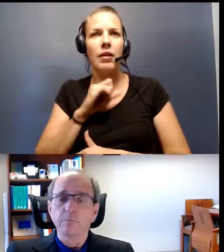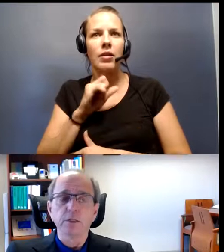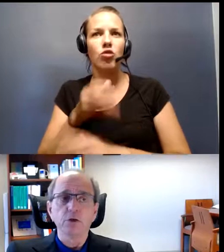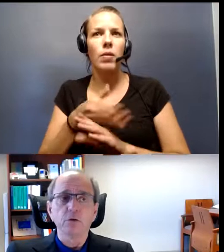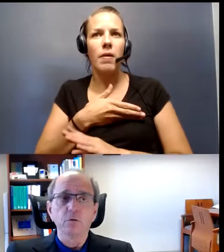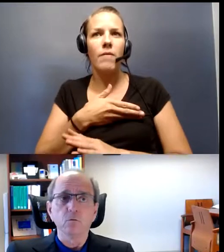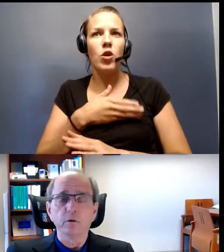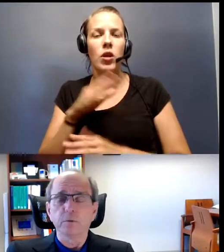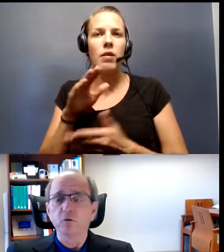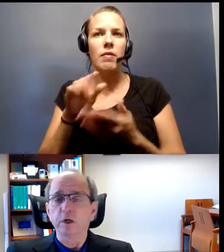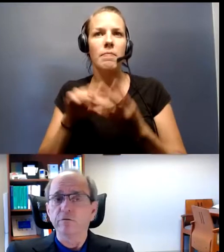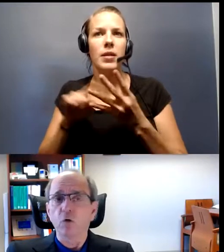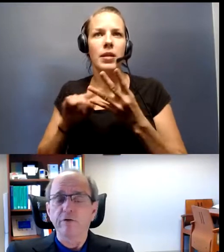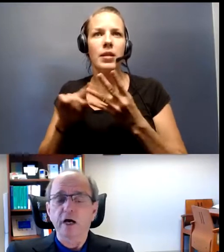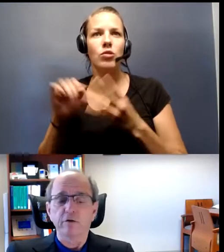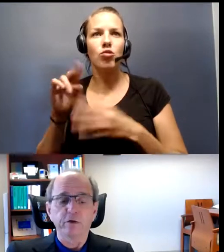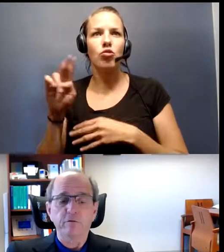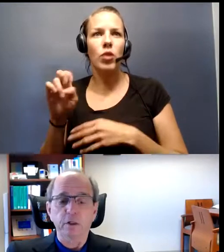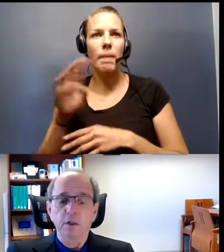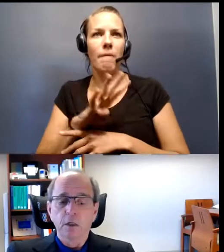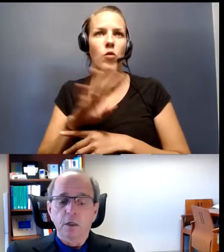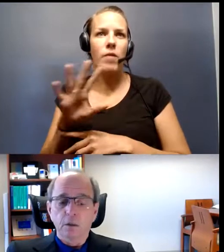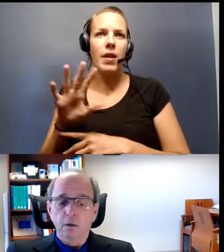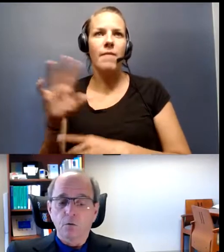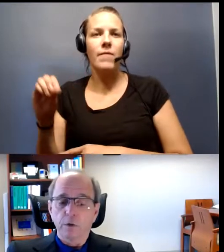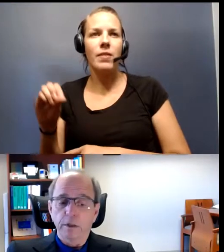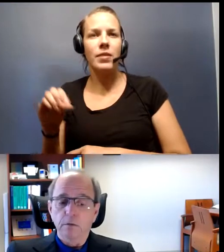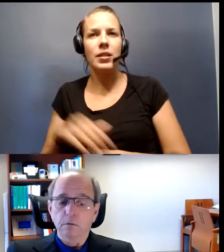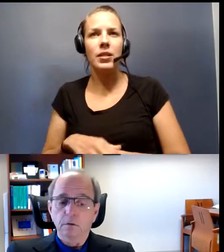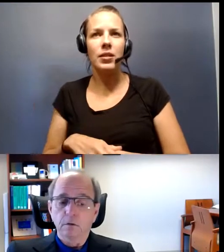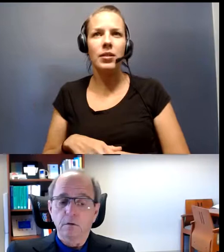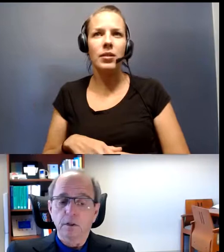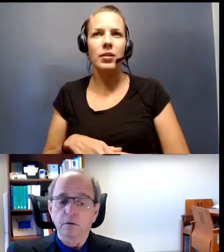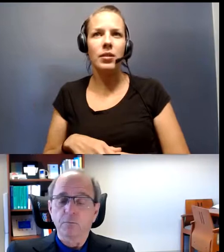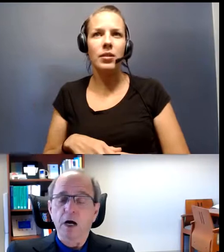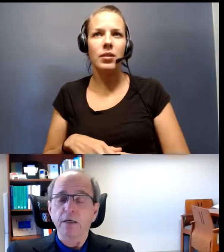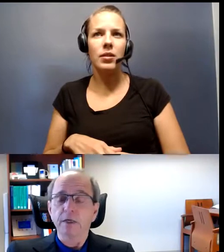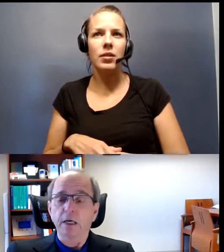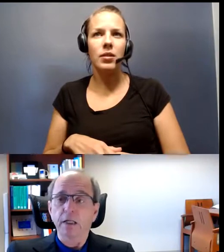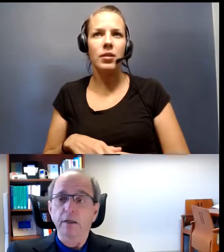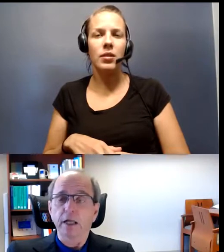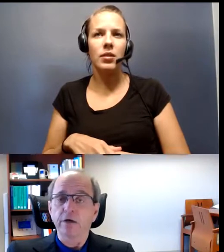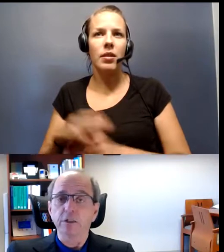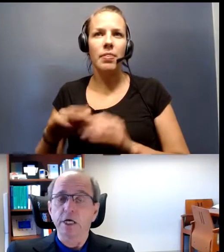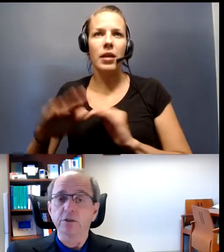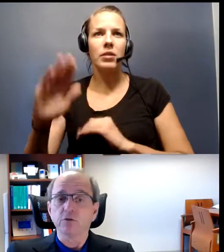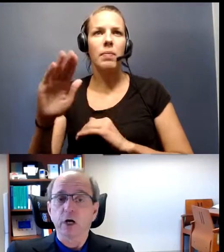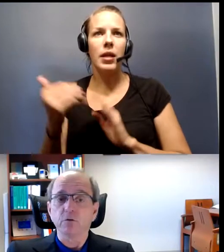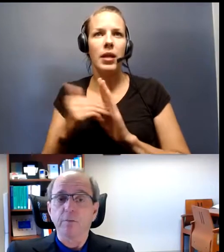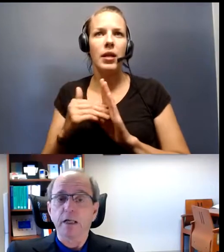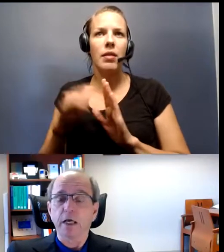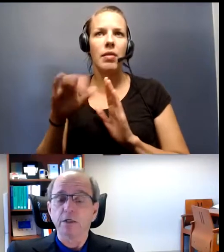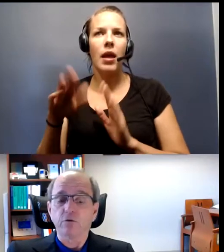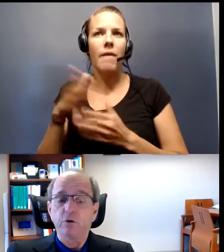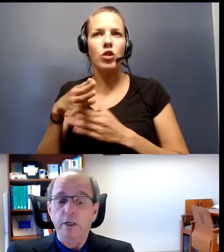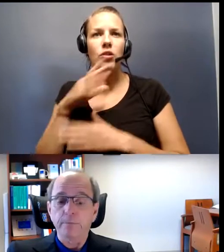before mid-June was between 45 and 50. When the spike began, that average age dropped to